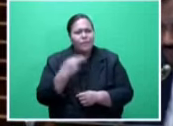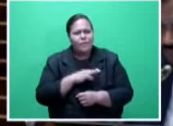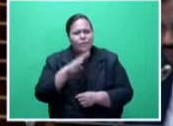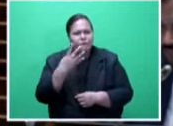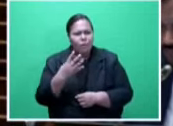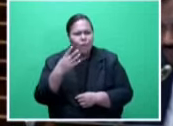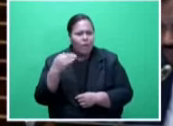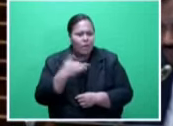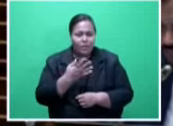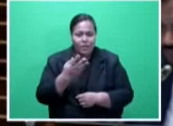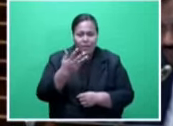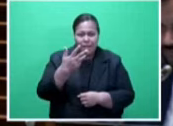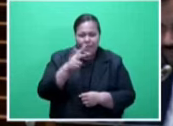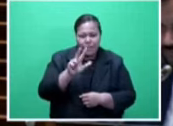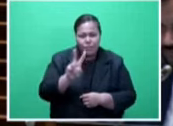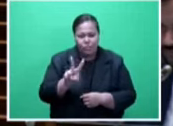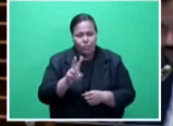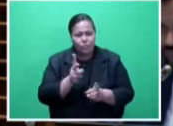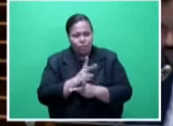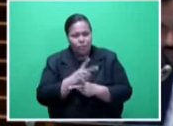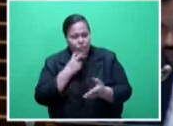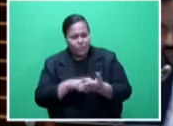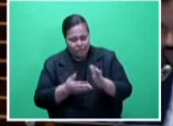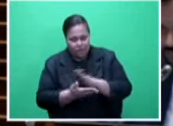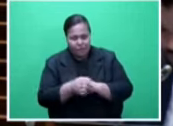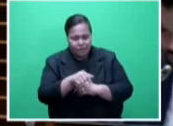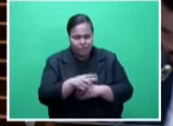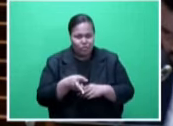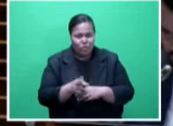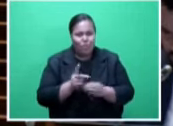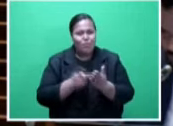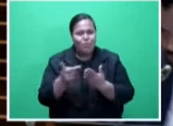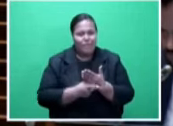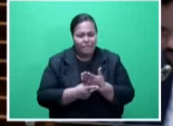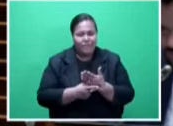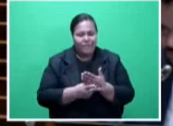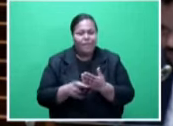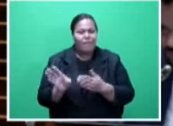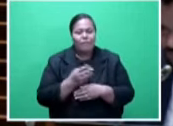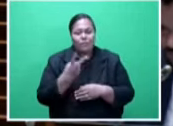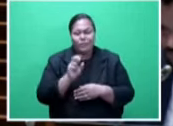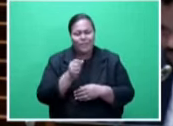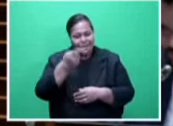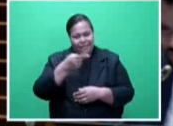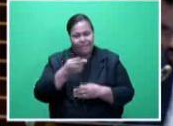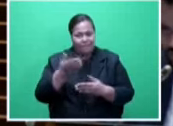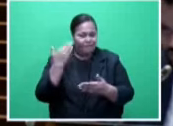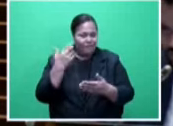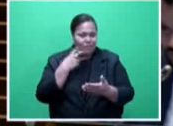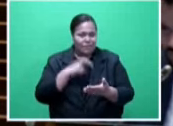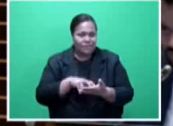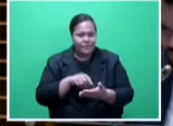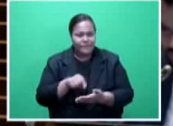3,482 products that have been registered under the campaign since its initiation in 2011. Mr. Speaker, it's actually